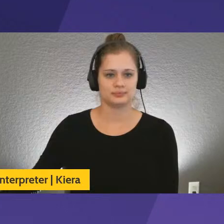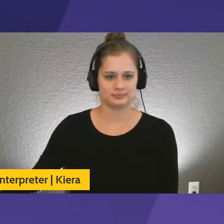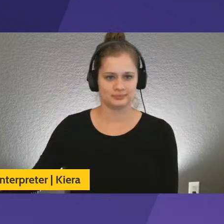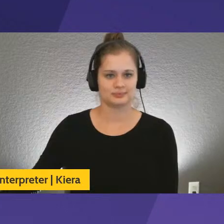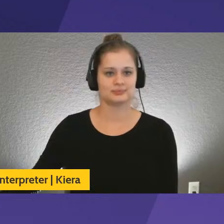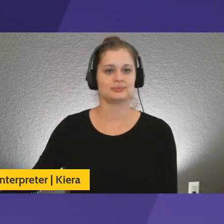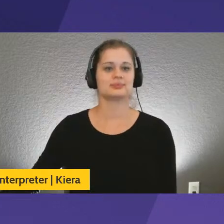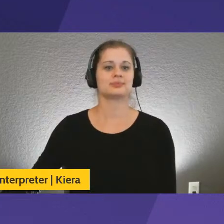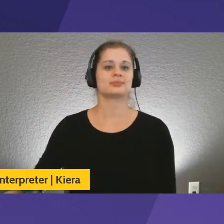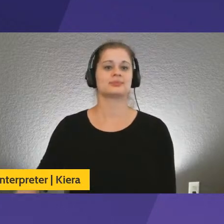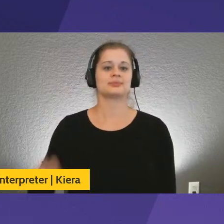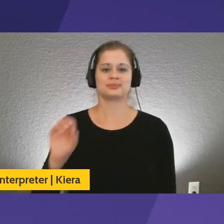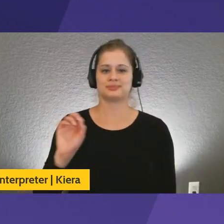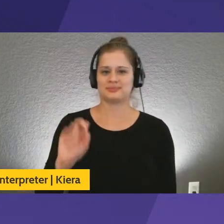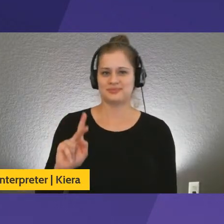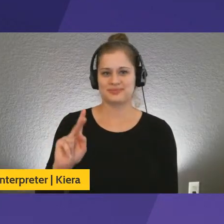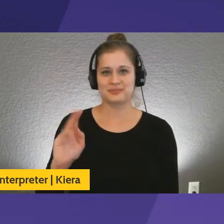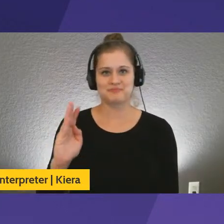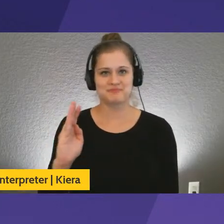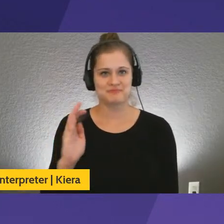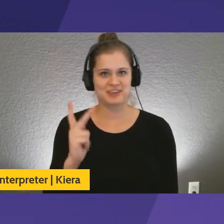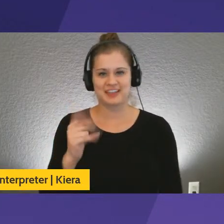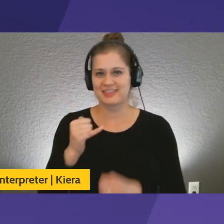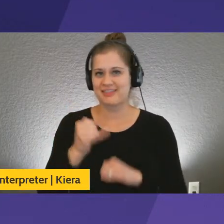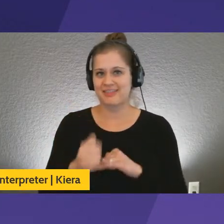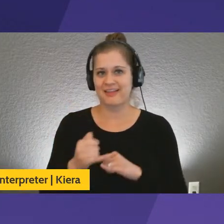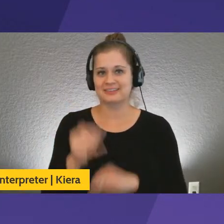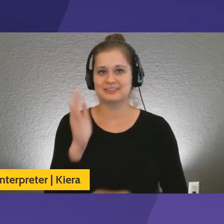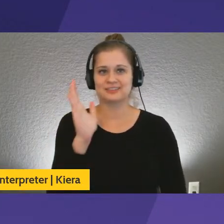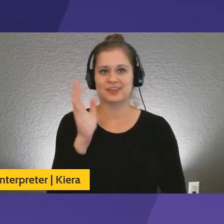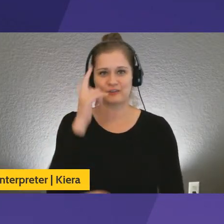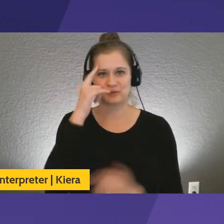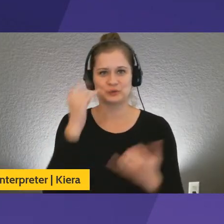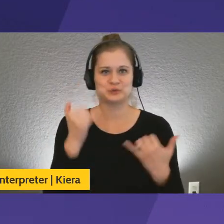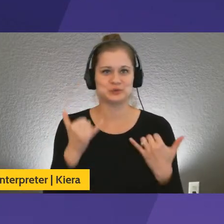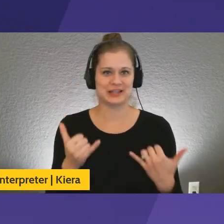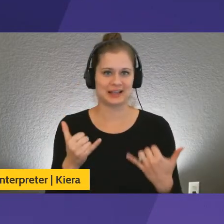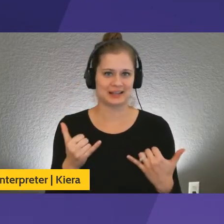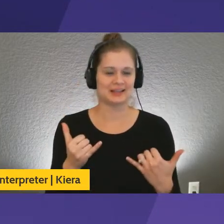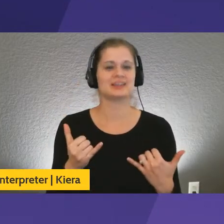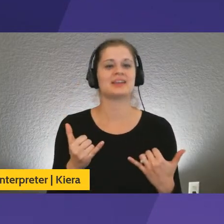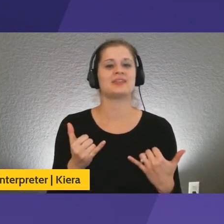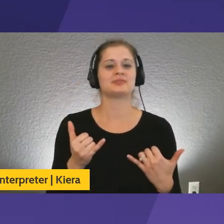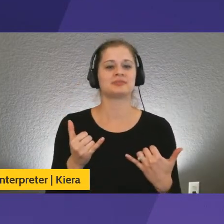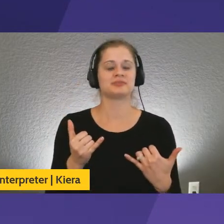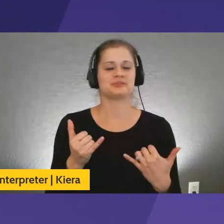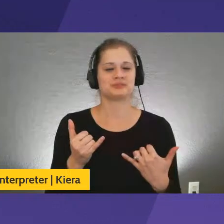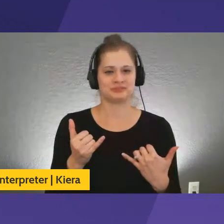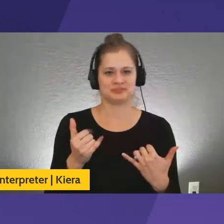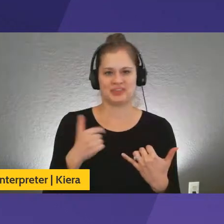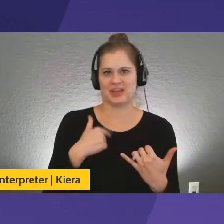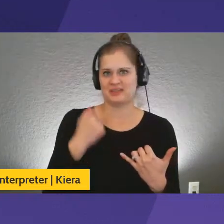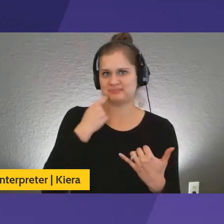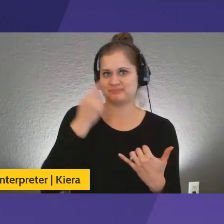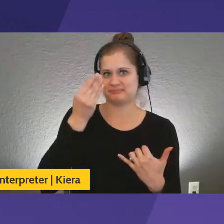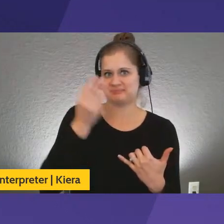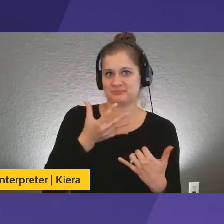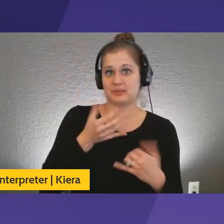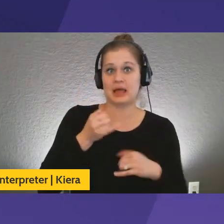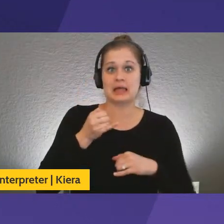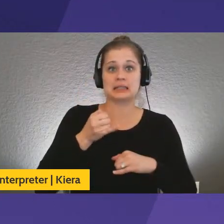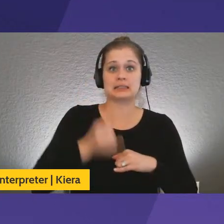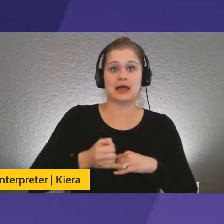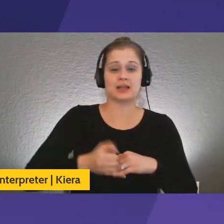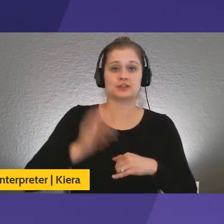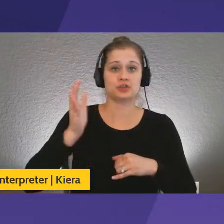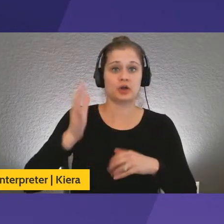And we are back. And this is the last talk of the day. I just got informed that the last talk that was added